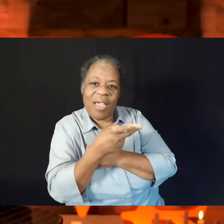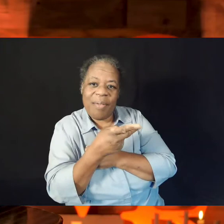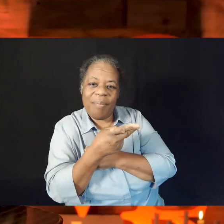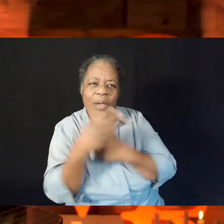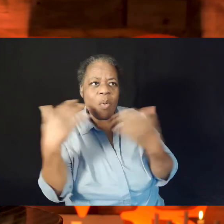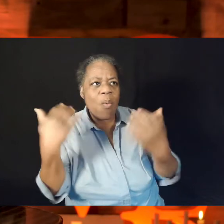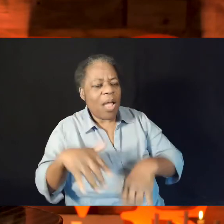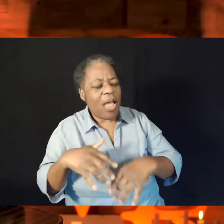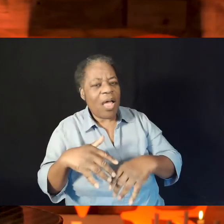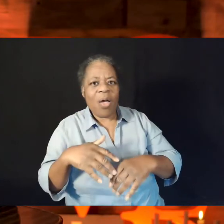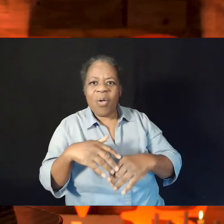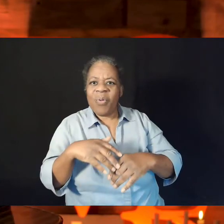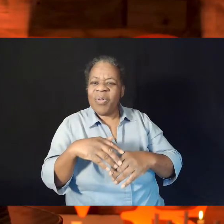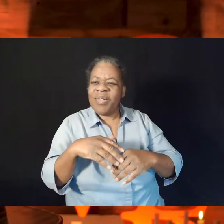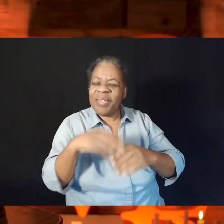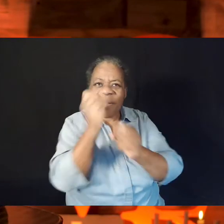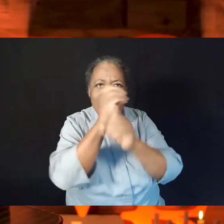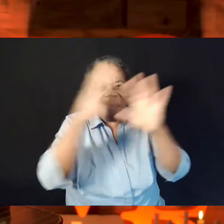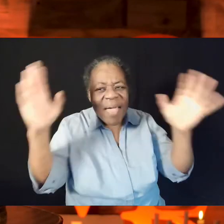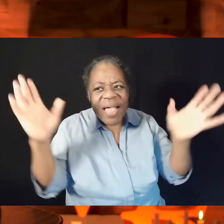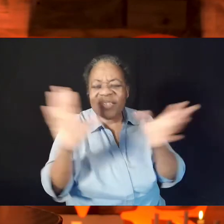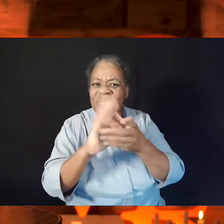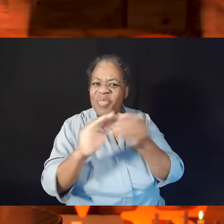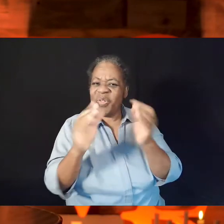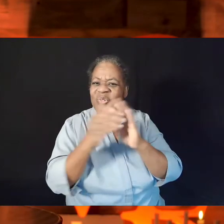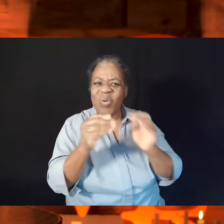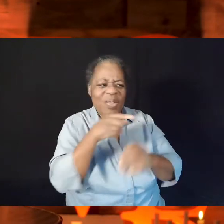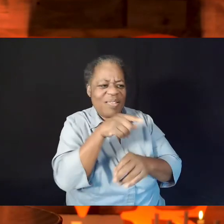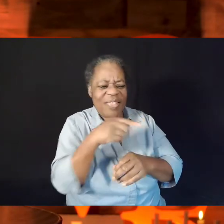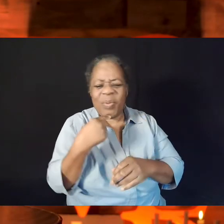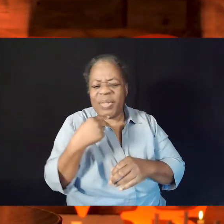the stories they would tell young John?